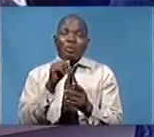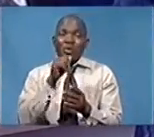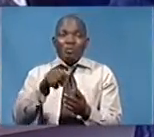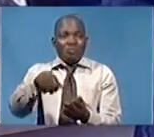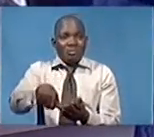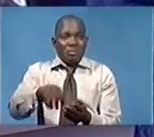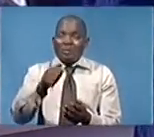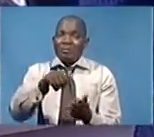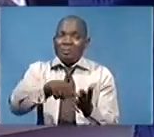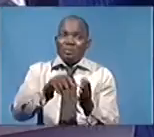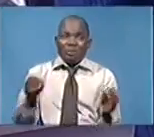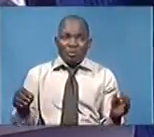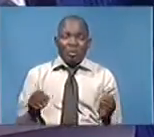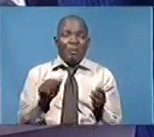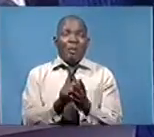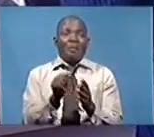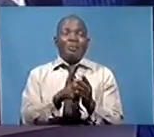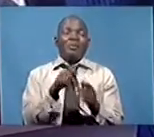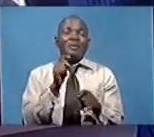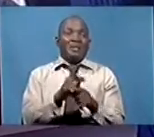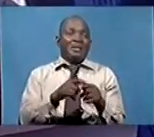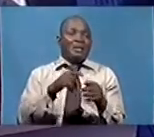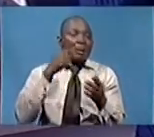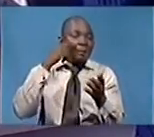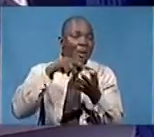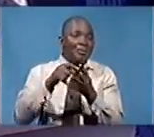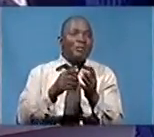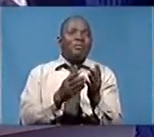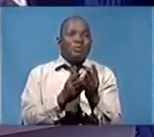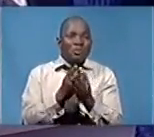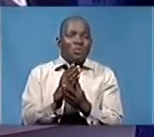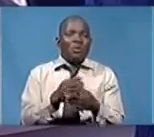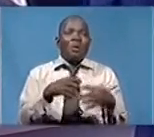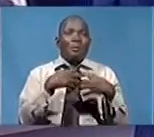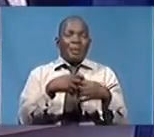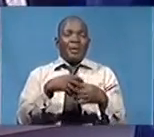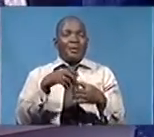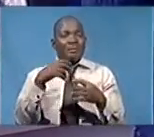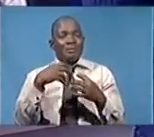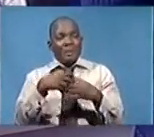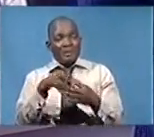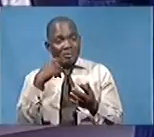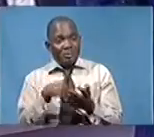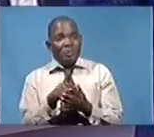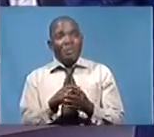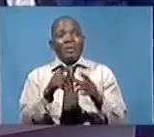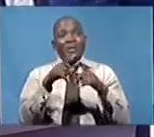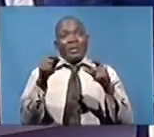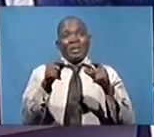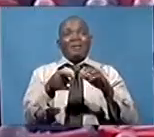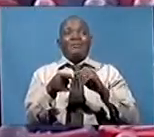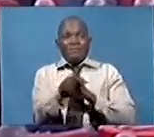the fingerprint, but they are verified through the biometric machine, because when you swipe their card,